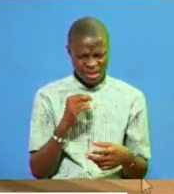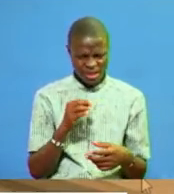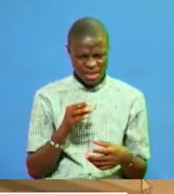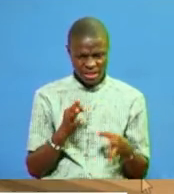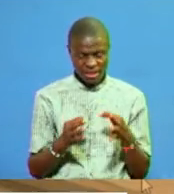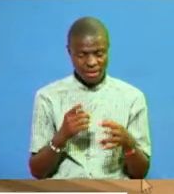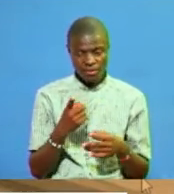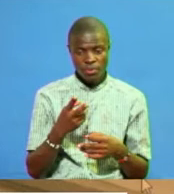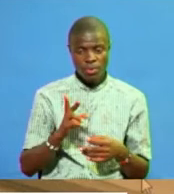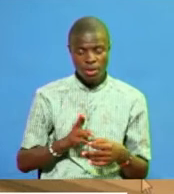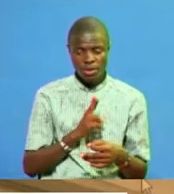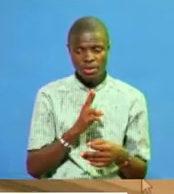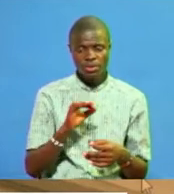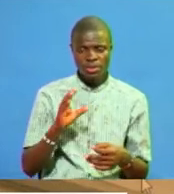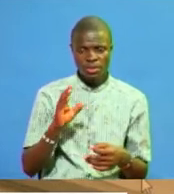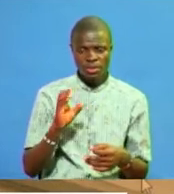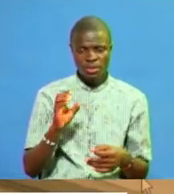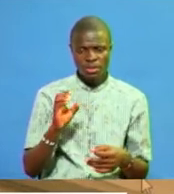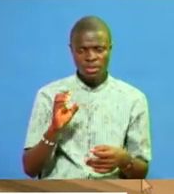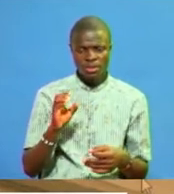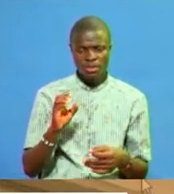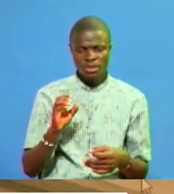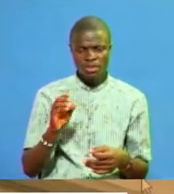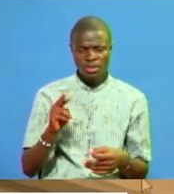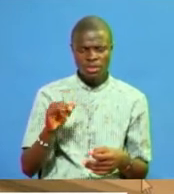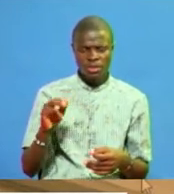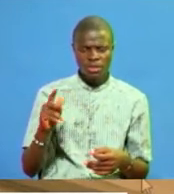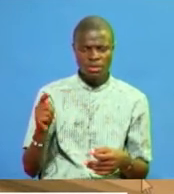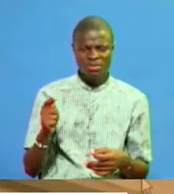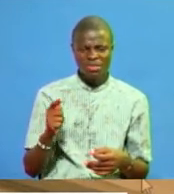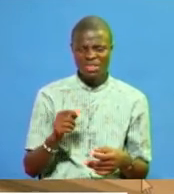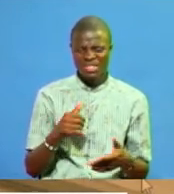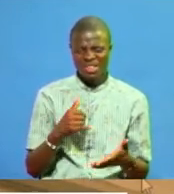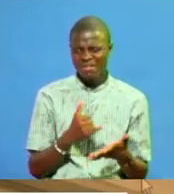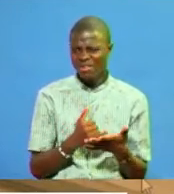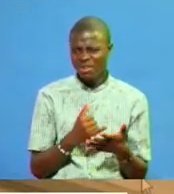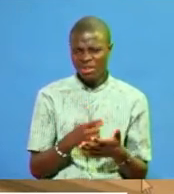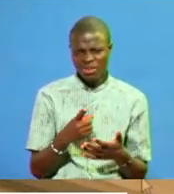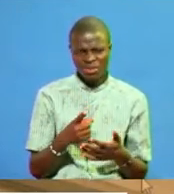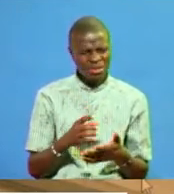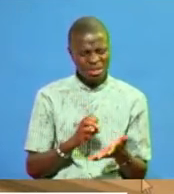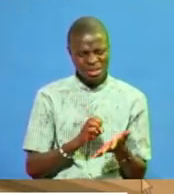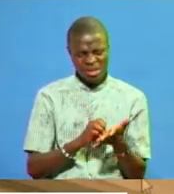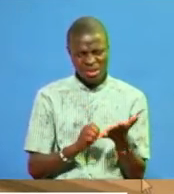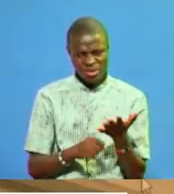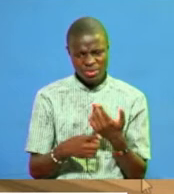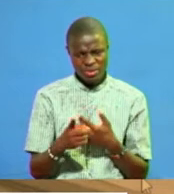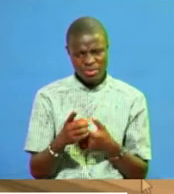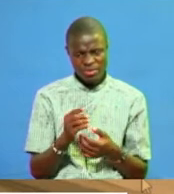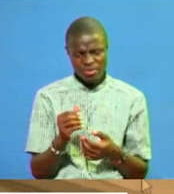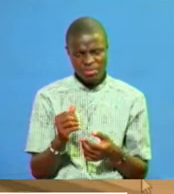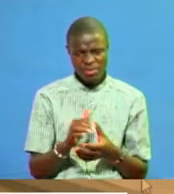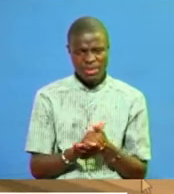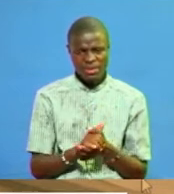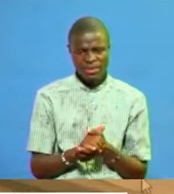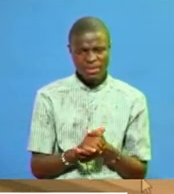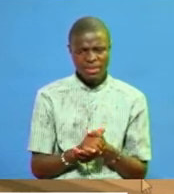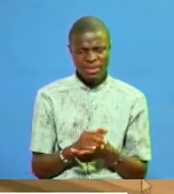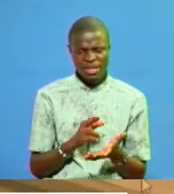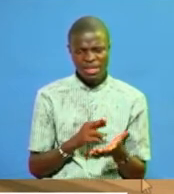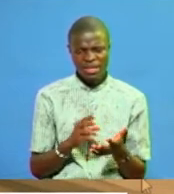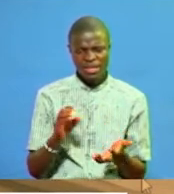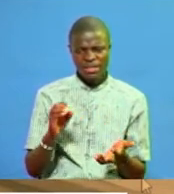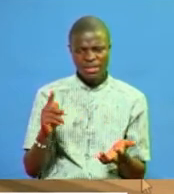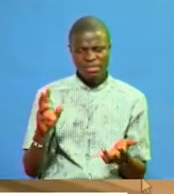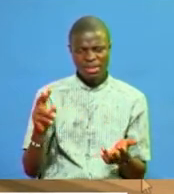of storing value, then you are assured that you're going to lose value over time, since the central banks can avoid the temptation